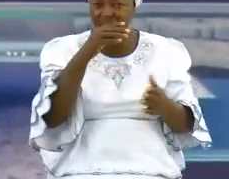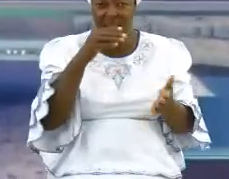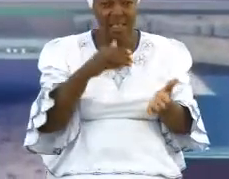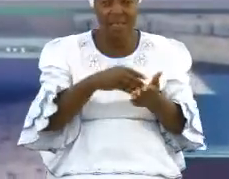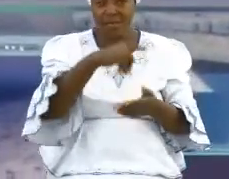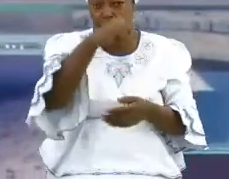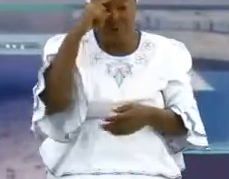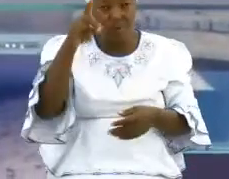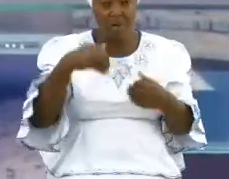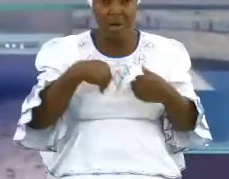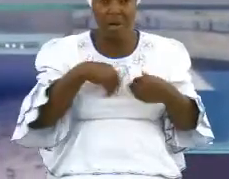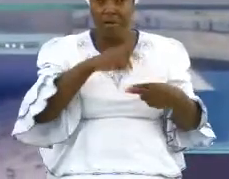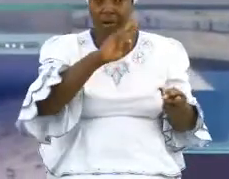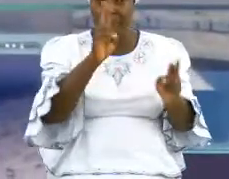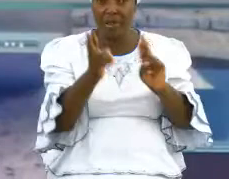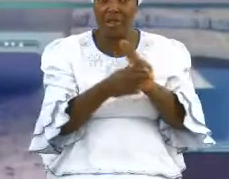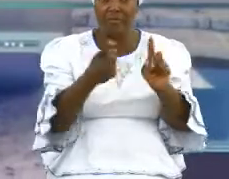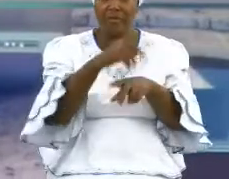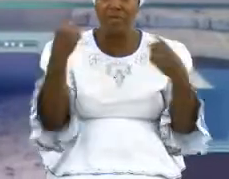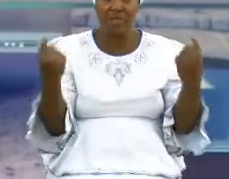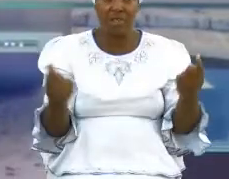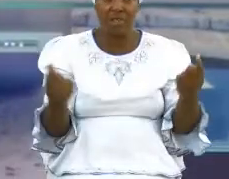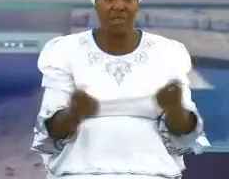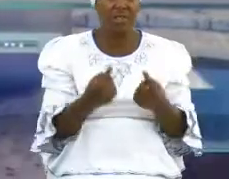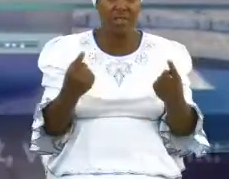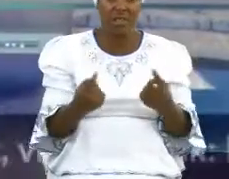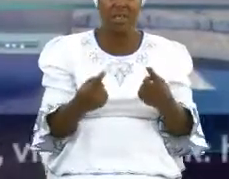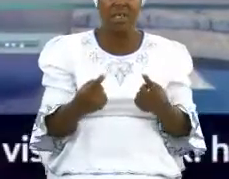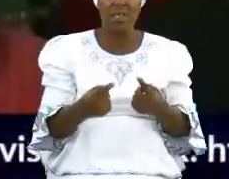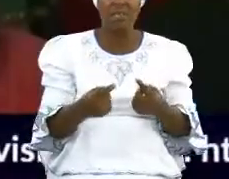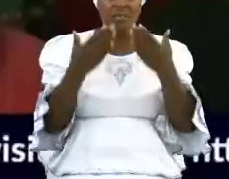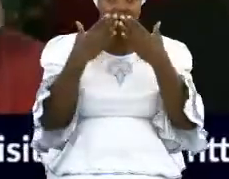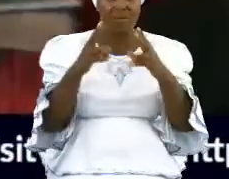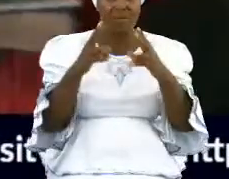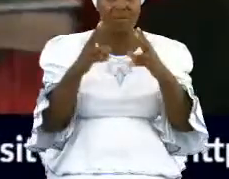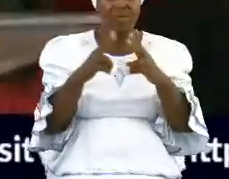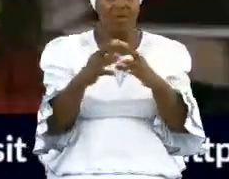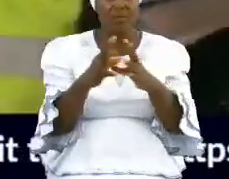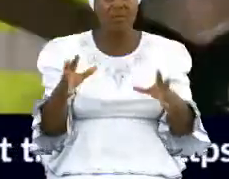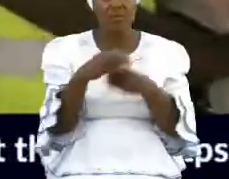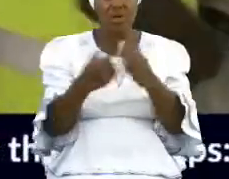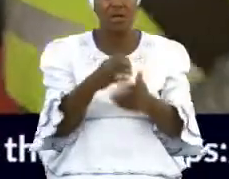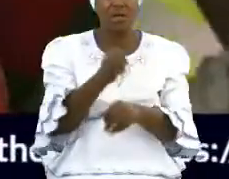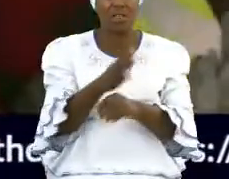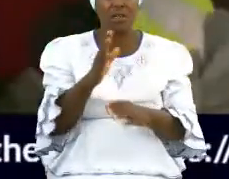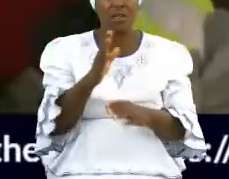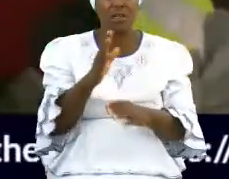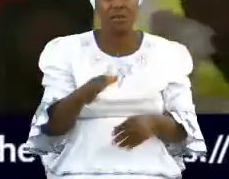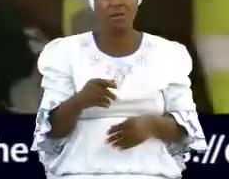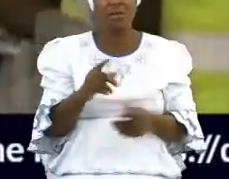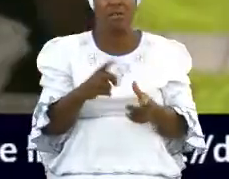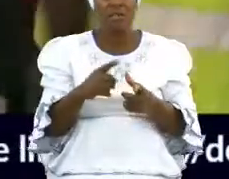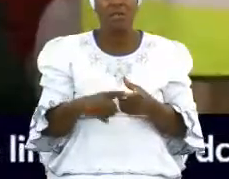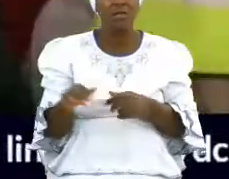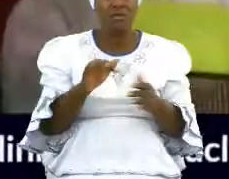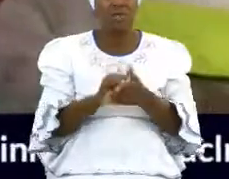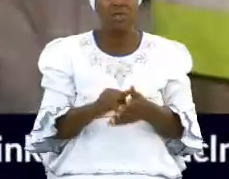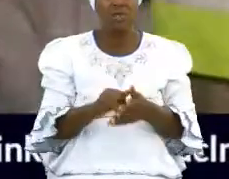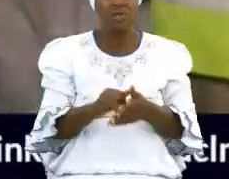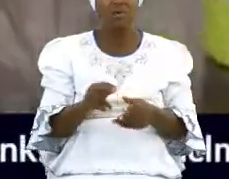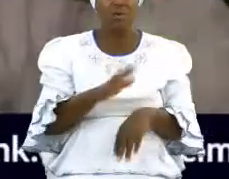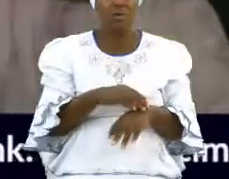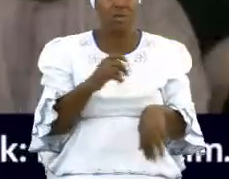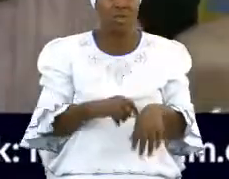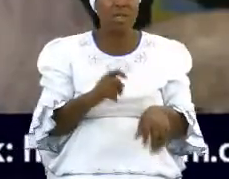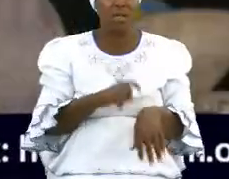anymore. Counselors, thank you very much. Please do that in time. And we'll call on our pastor to please continue with